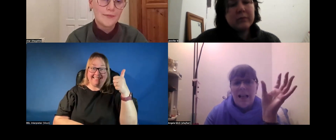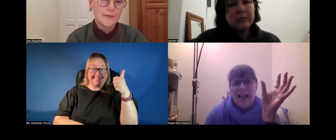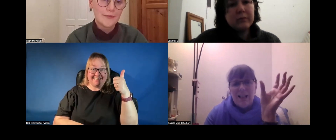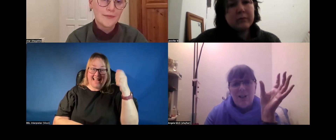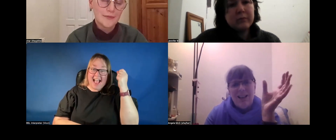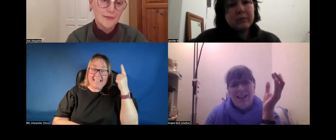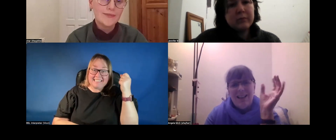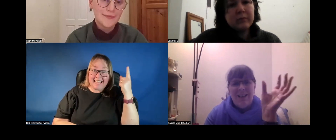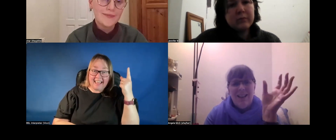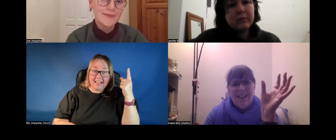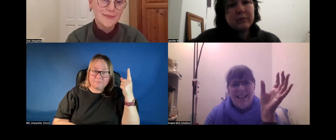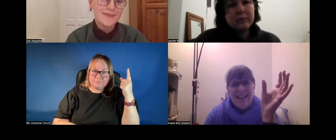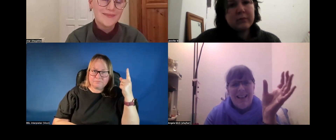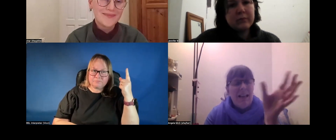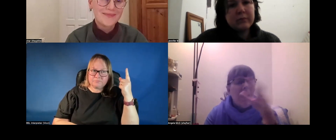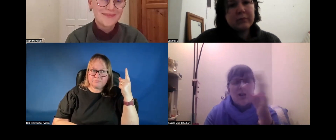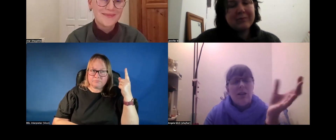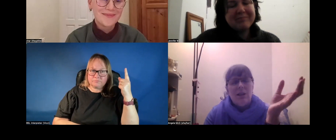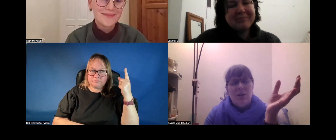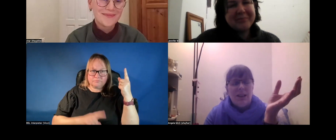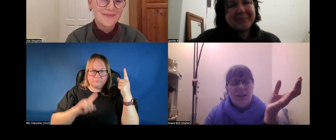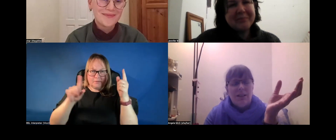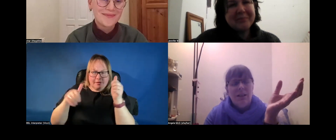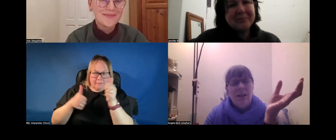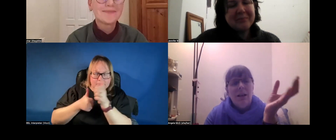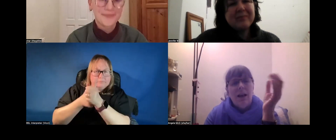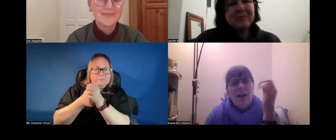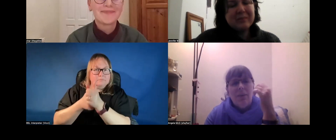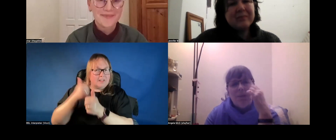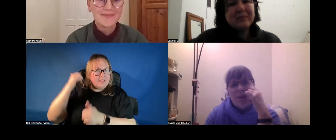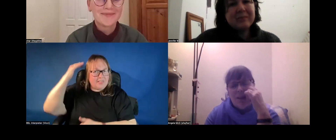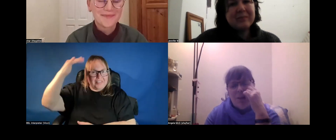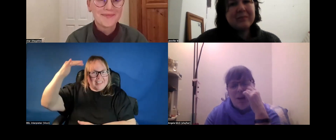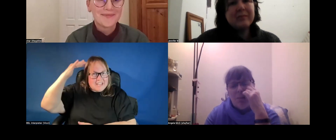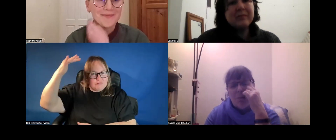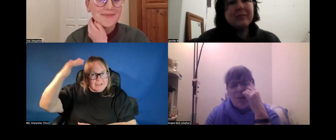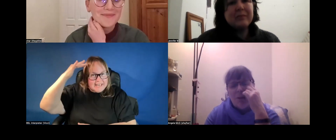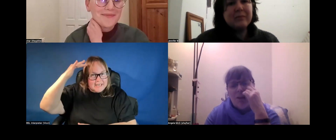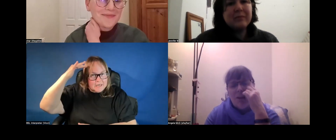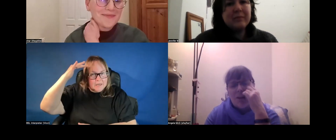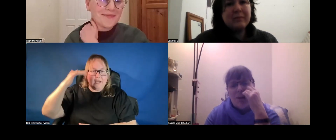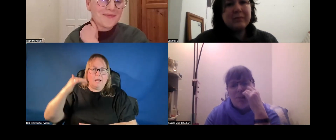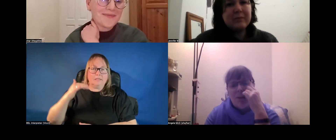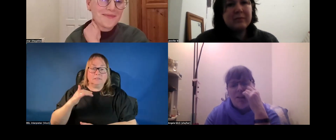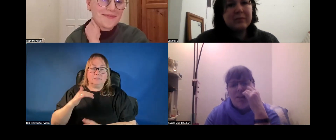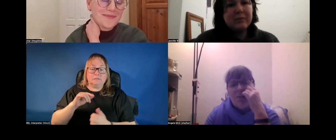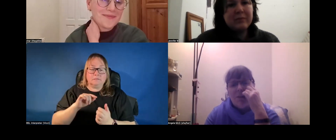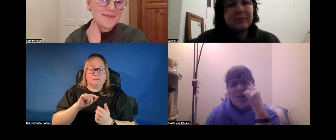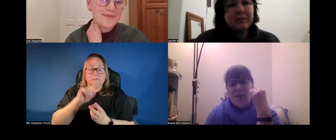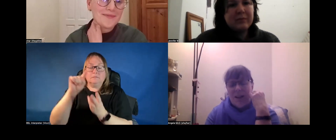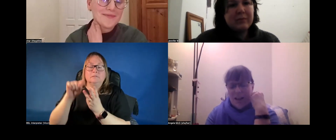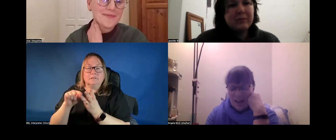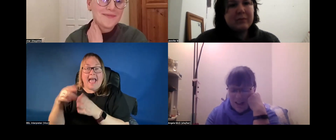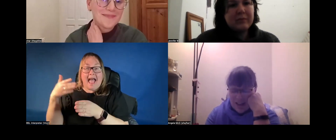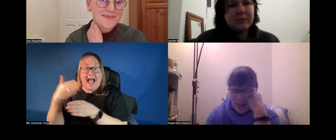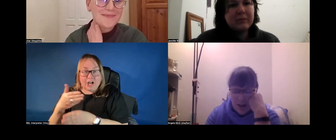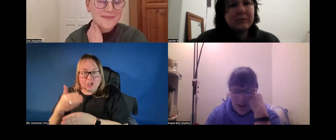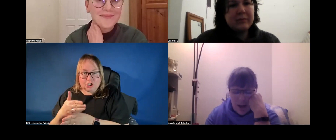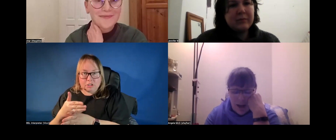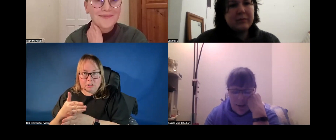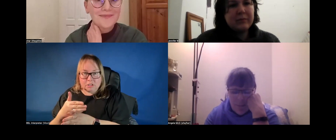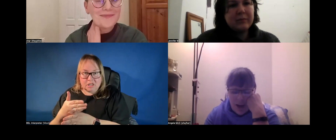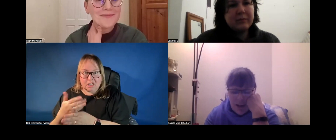it intellectually and theoretically and actually doing it. So I'm sure lots of people here would recognize